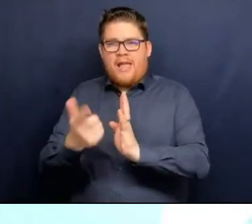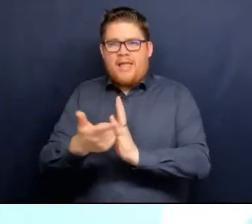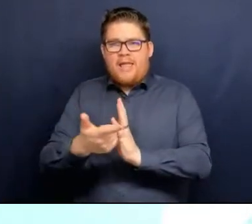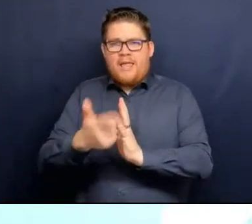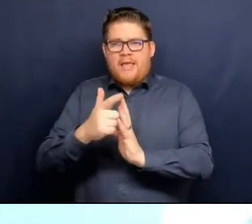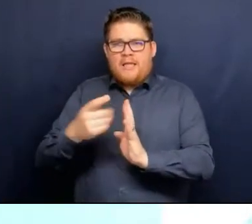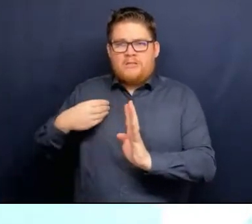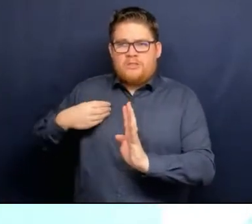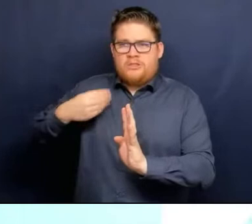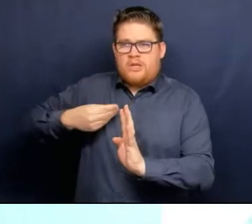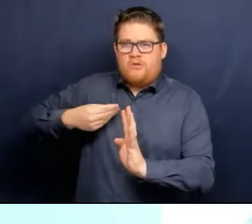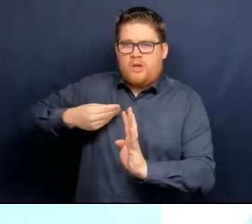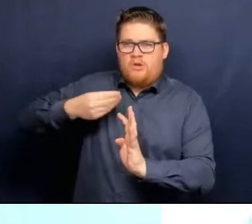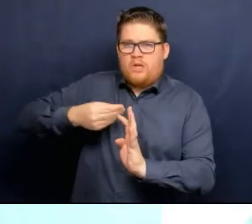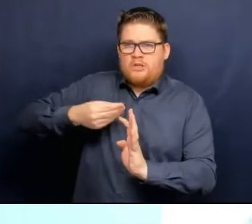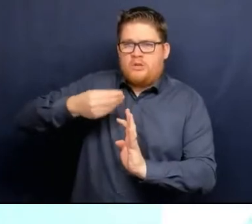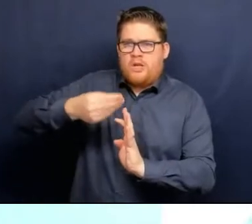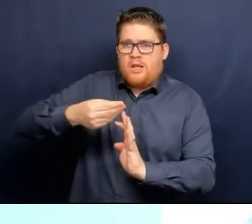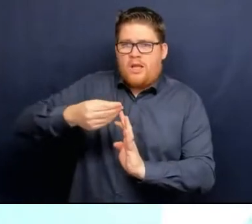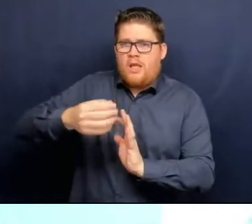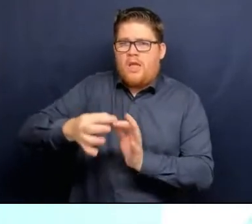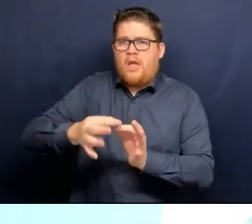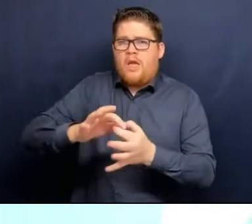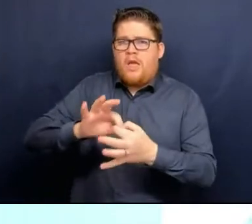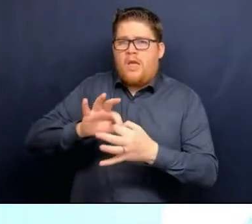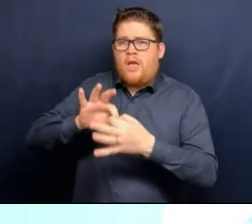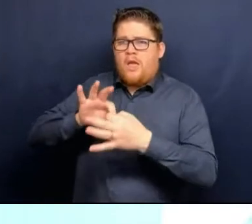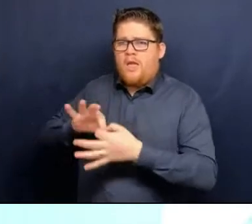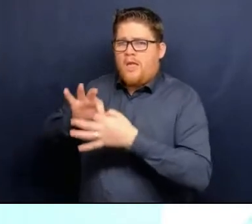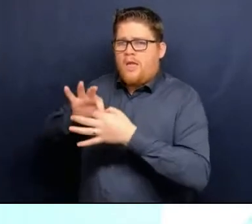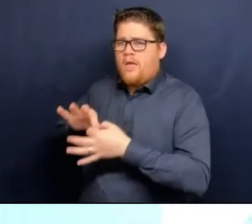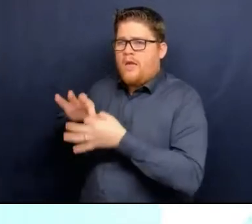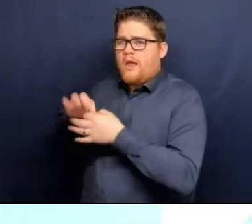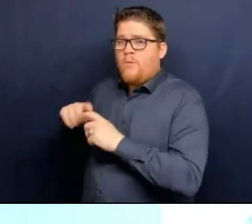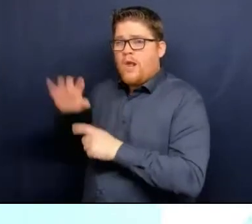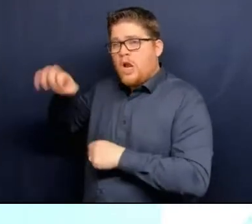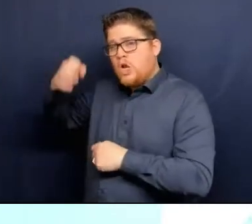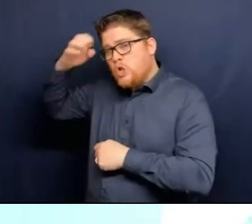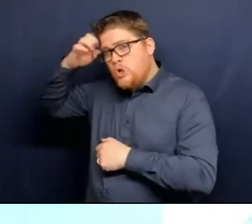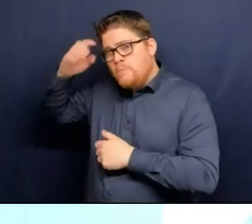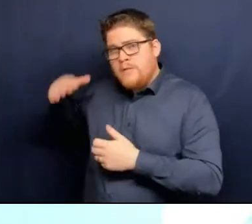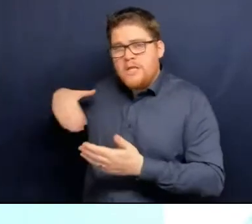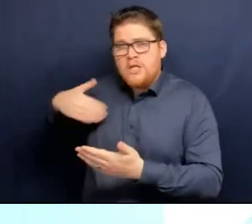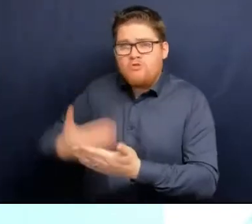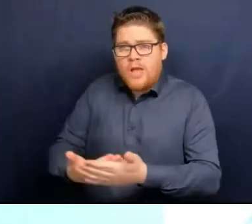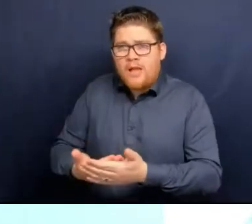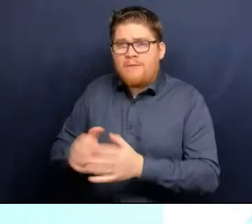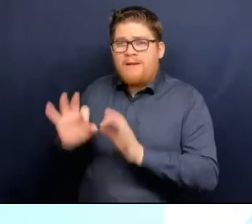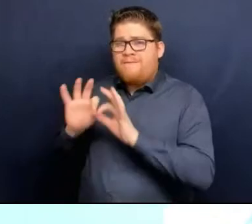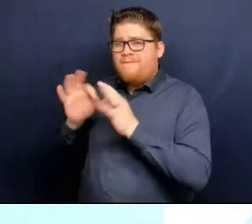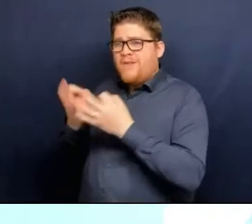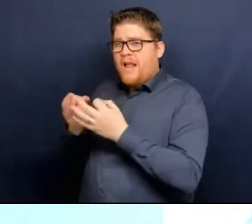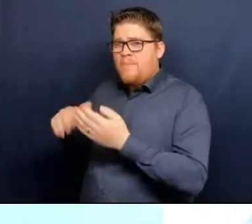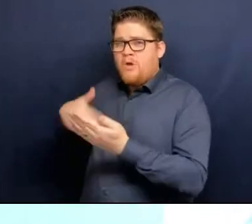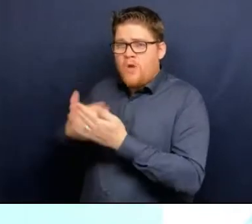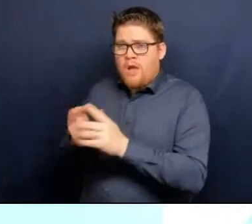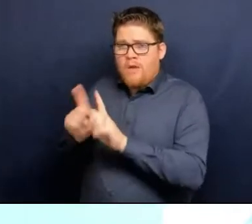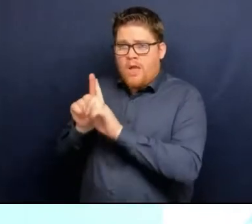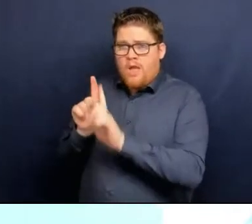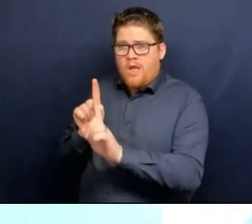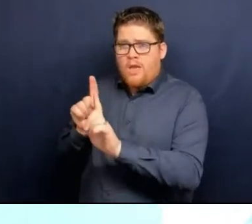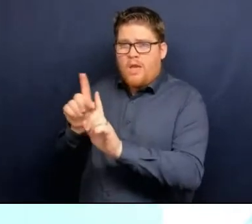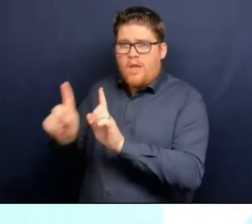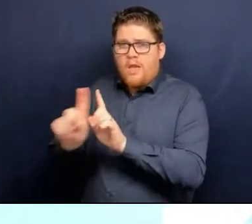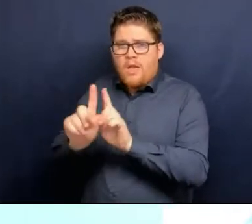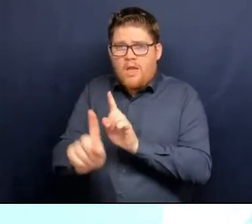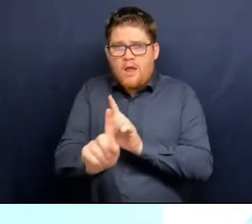that's theoretical for Indigenous people. It's real every single day, and Chief Jack, you brought that home very clearly today, so I thank you